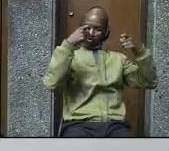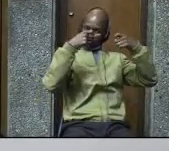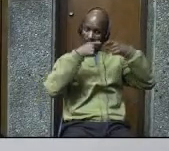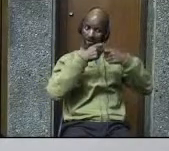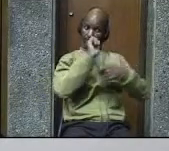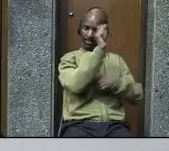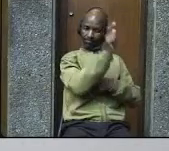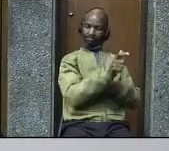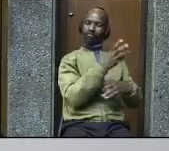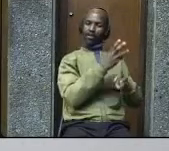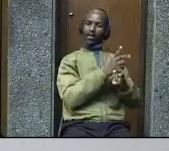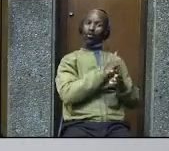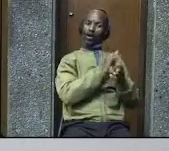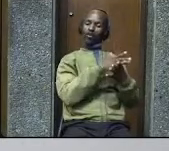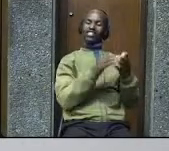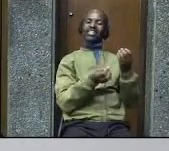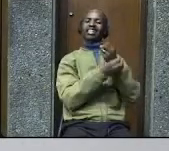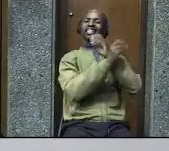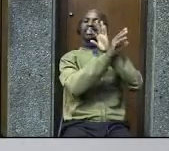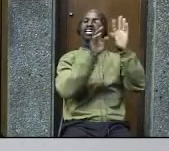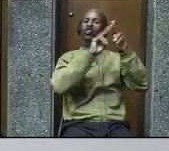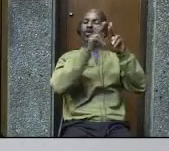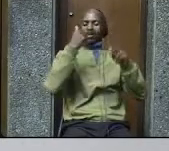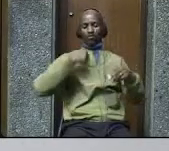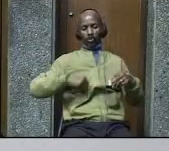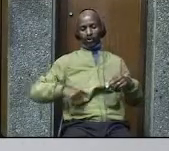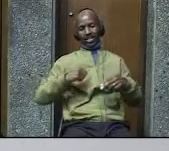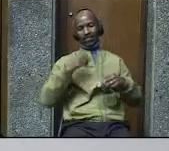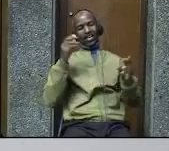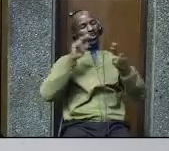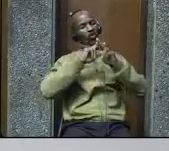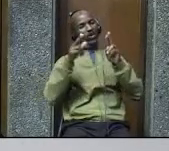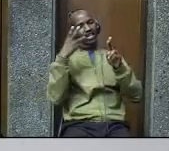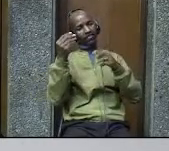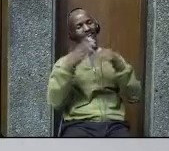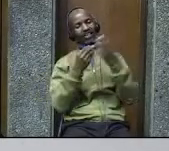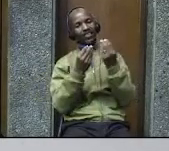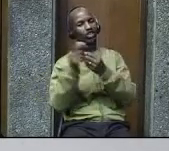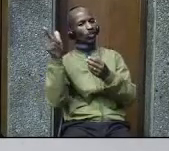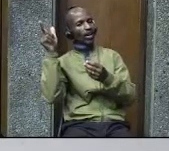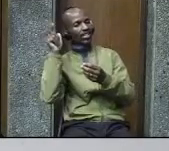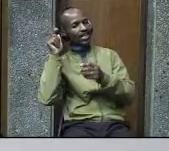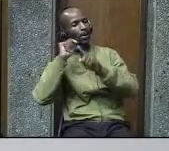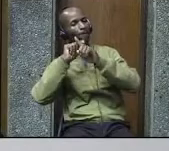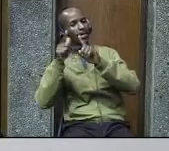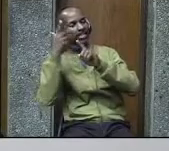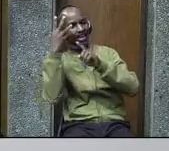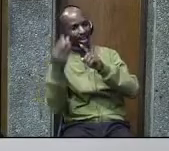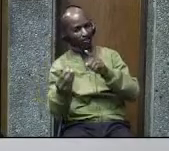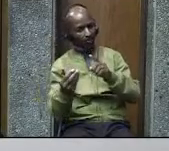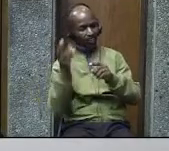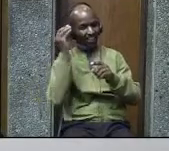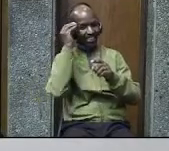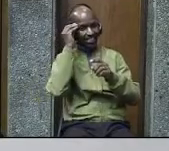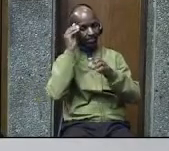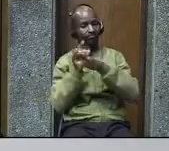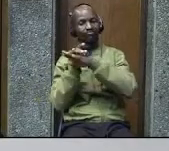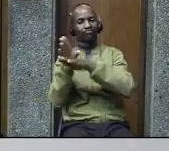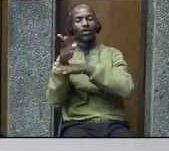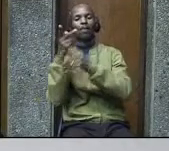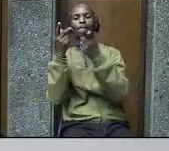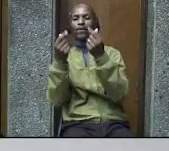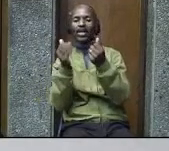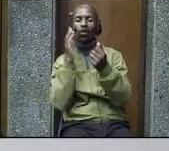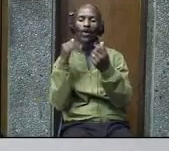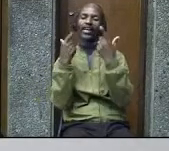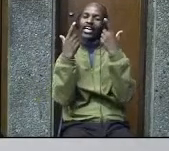her, because clearly no in the municipality they have no appetite to listen to her, but they have got an interest in taking her money when